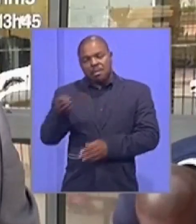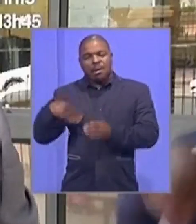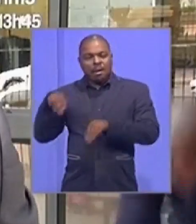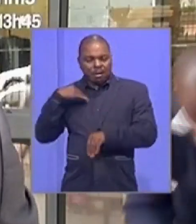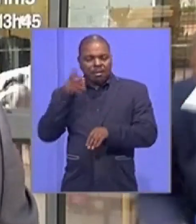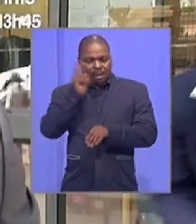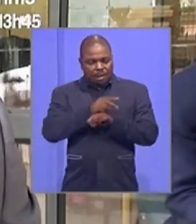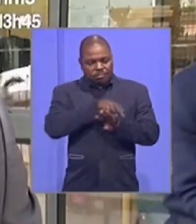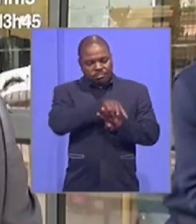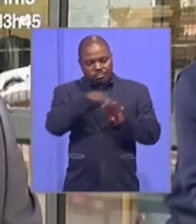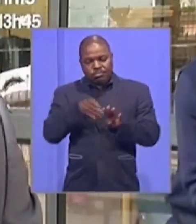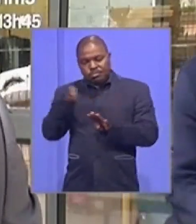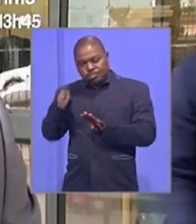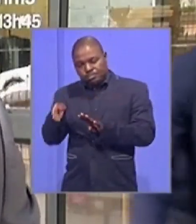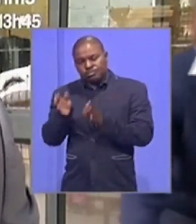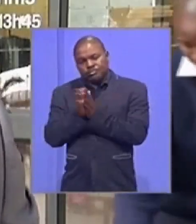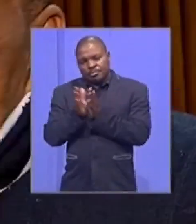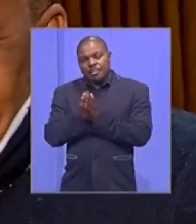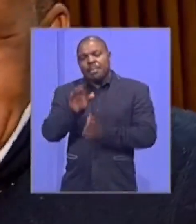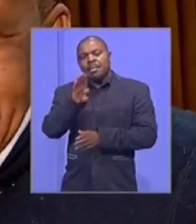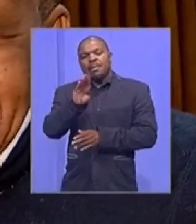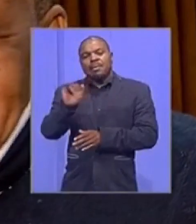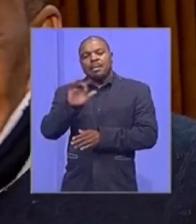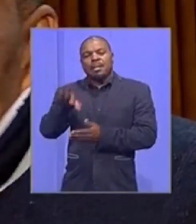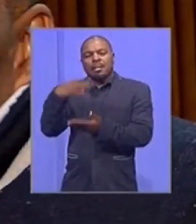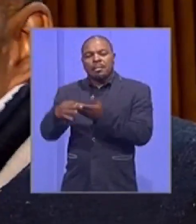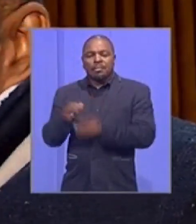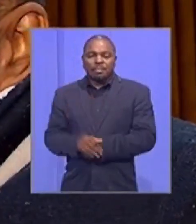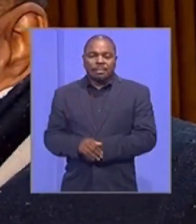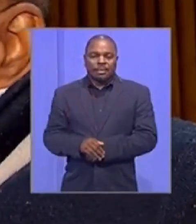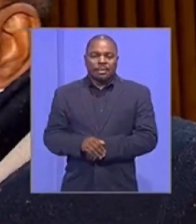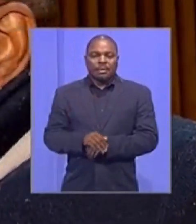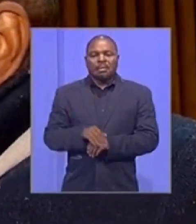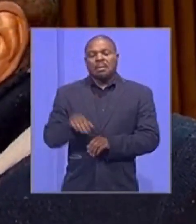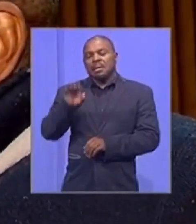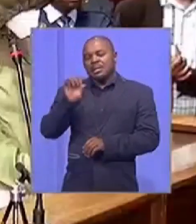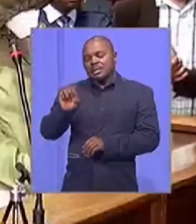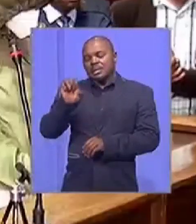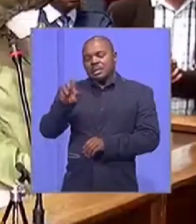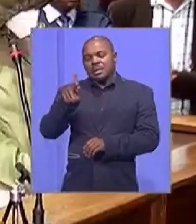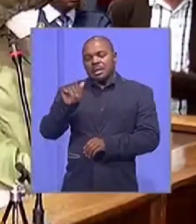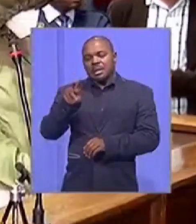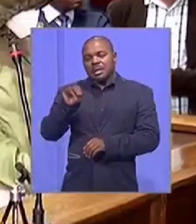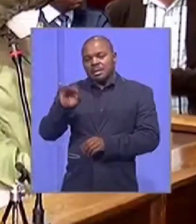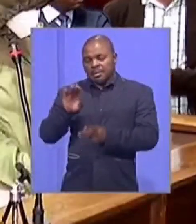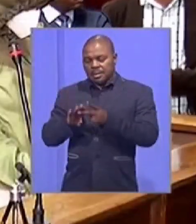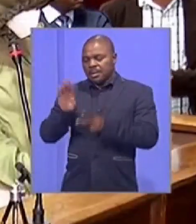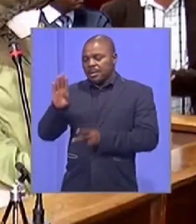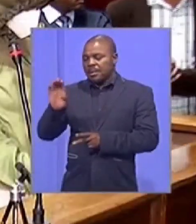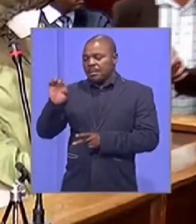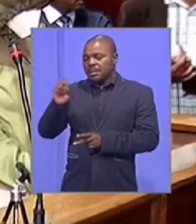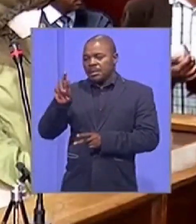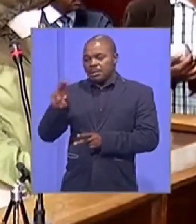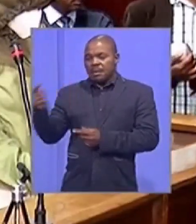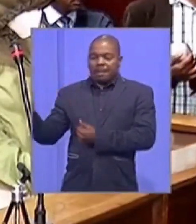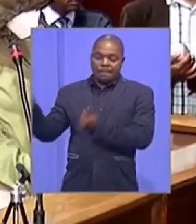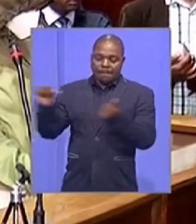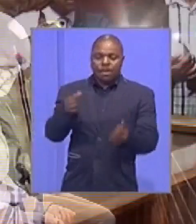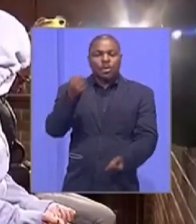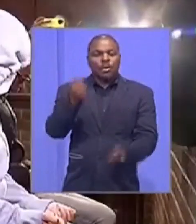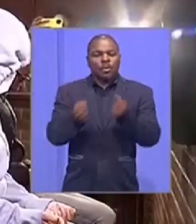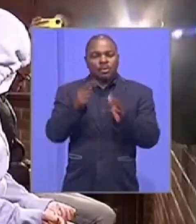be ba etsa kopo ya hore ba fumantshwe beili. Sekeleni, Bester le ba bangwe ba tla boa ba tlhagelela fa pele ga kgotlatshekelo ka